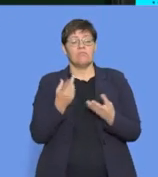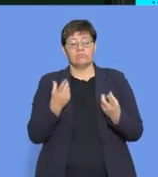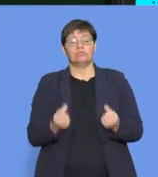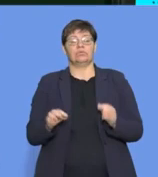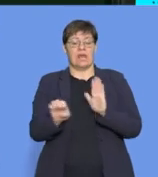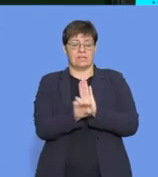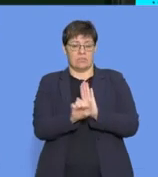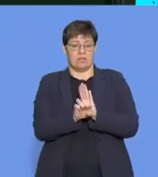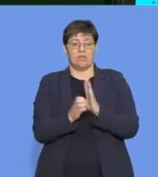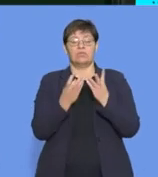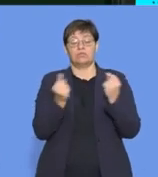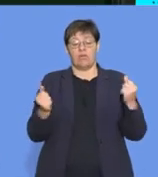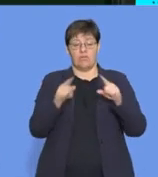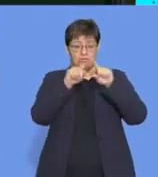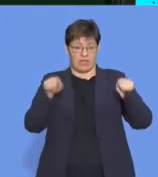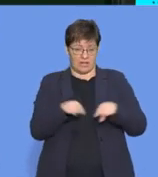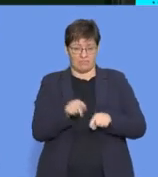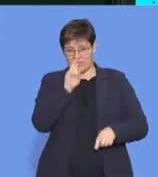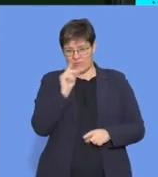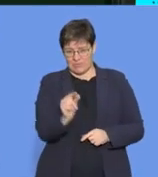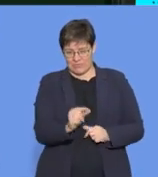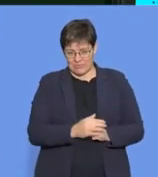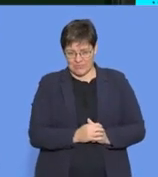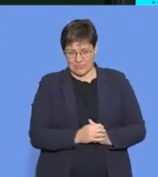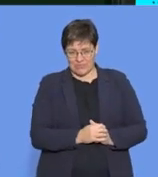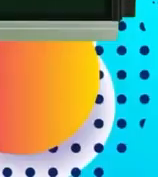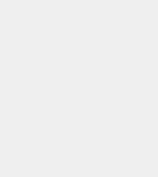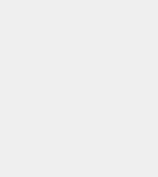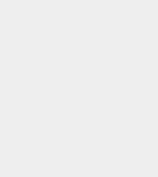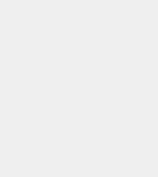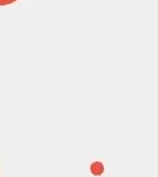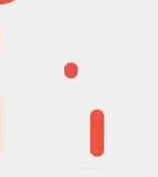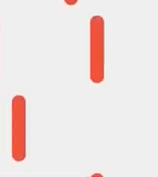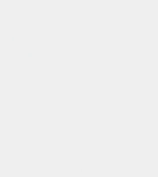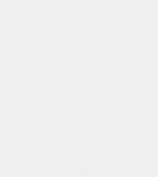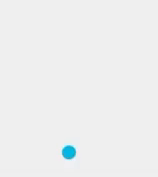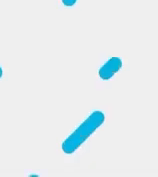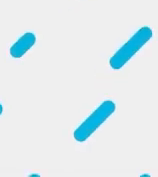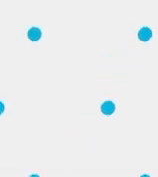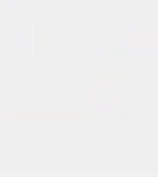examples where we actually solve triangles. See you then.